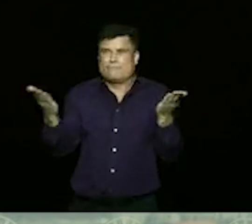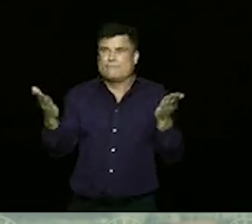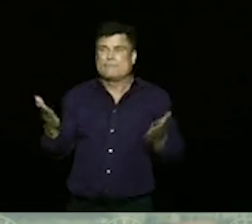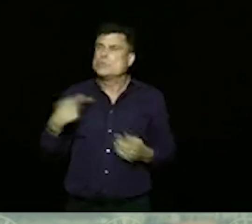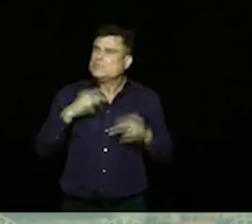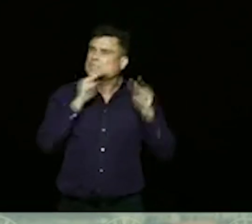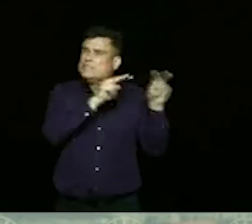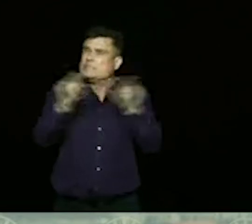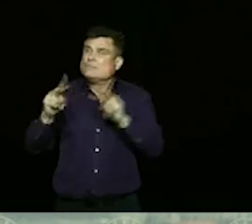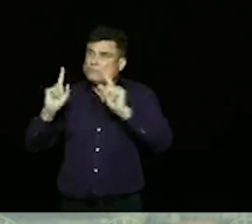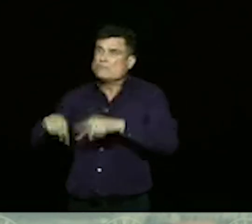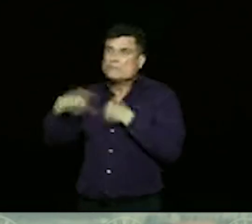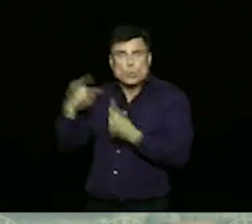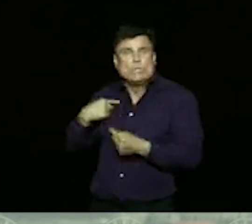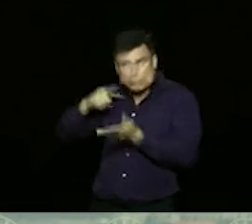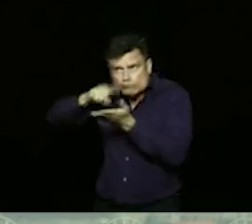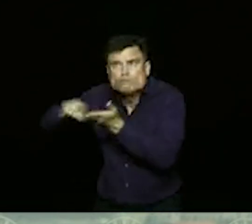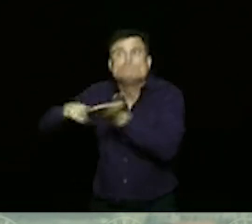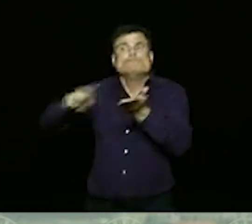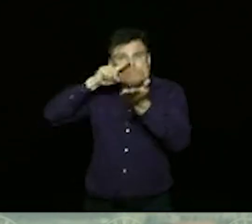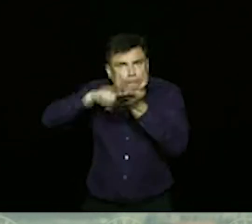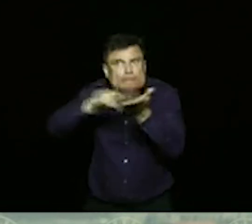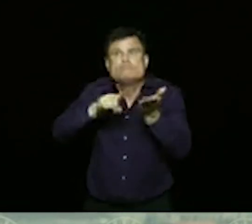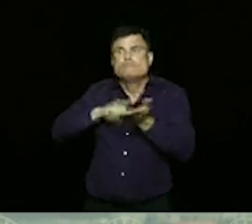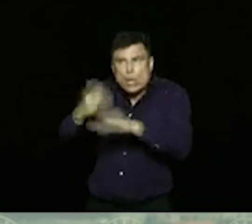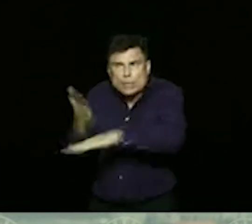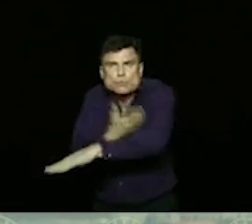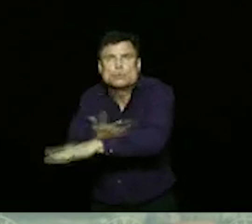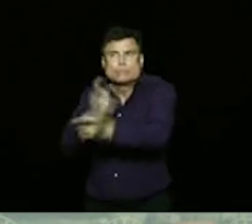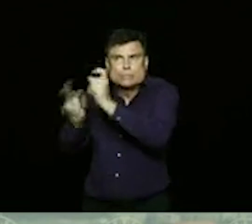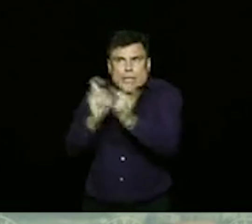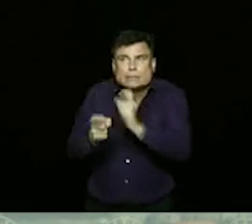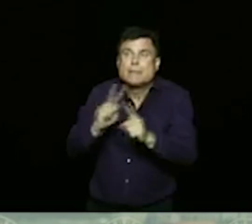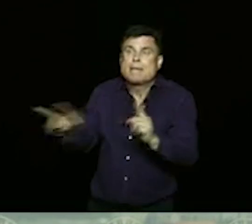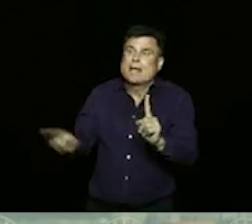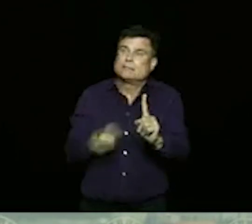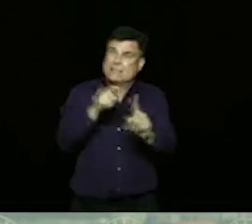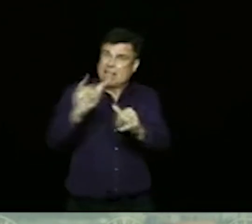is a lot more work to do, and we have to continue to do it. So yes, it is